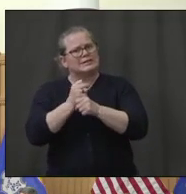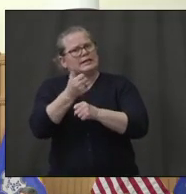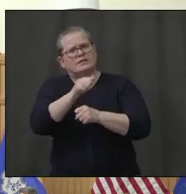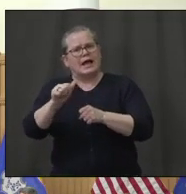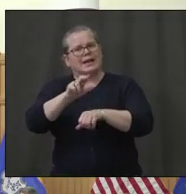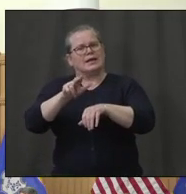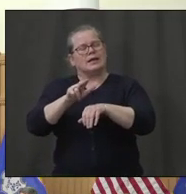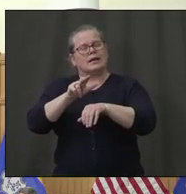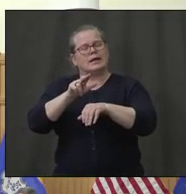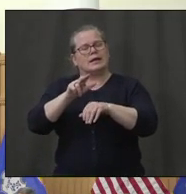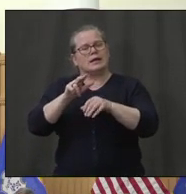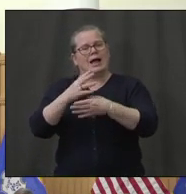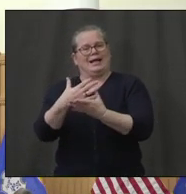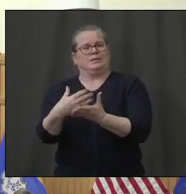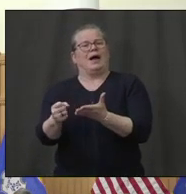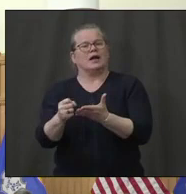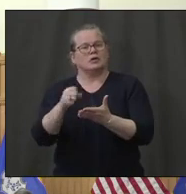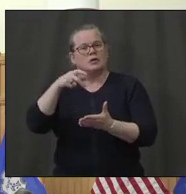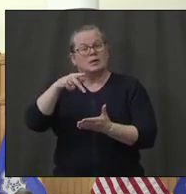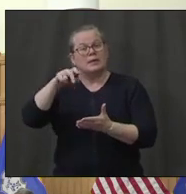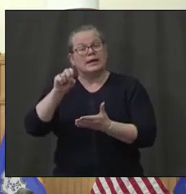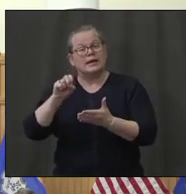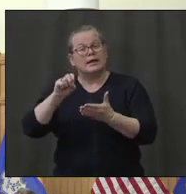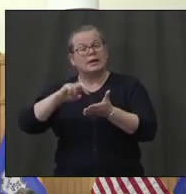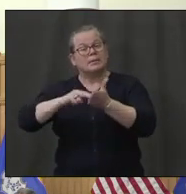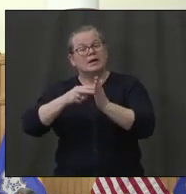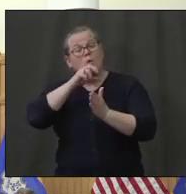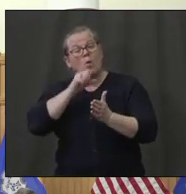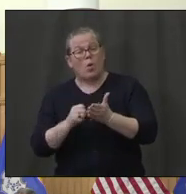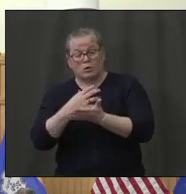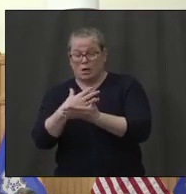national stockpile? Not that we're aware of.